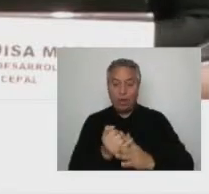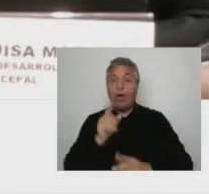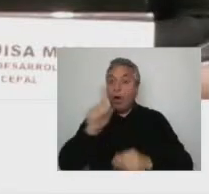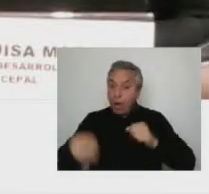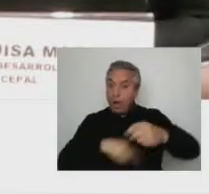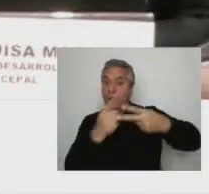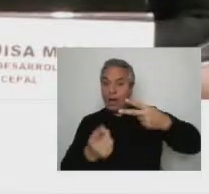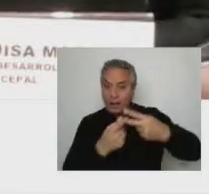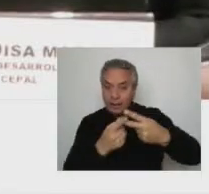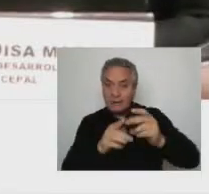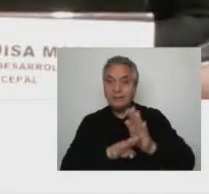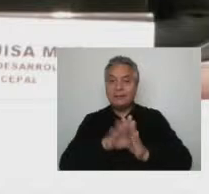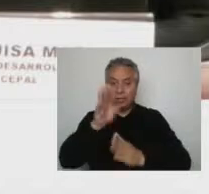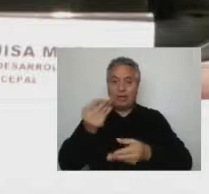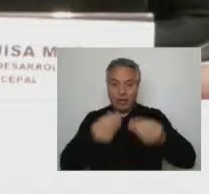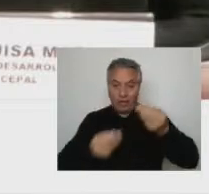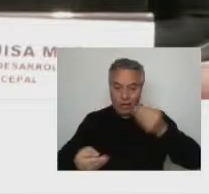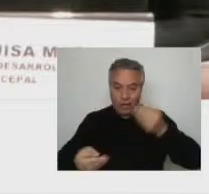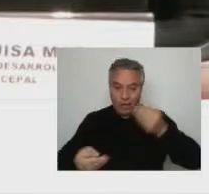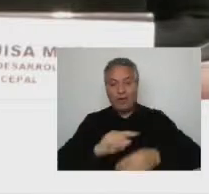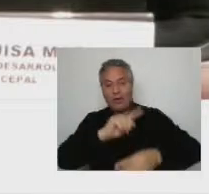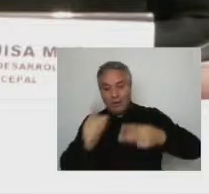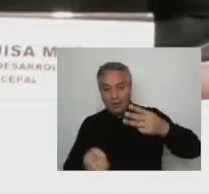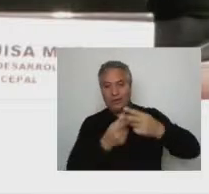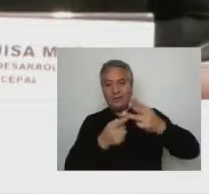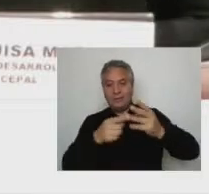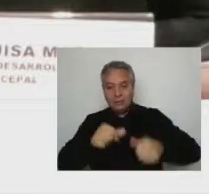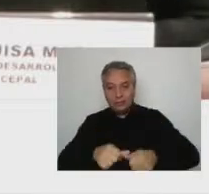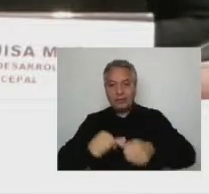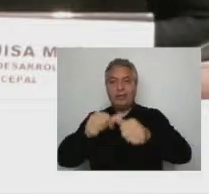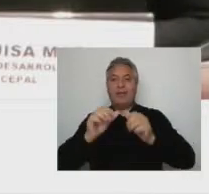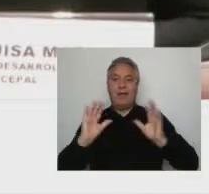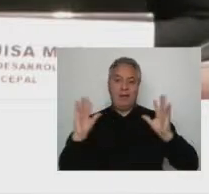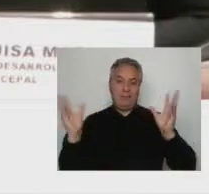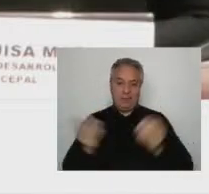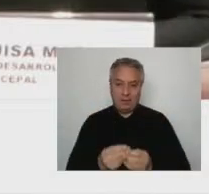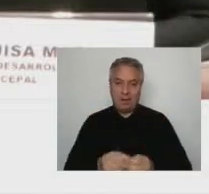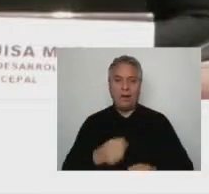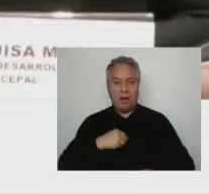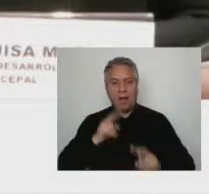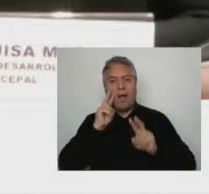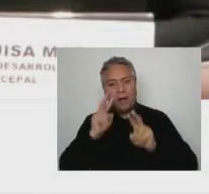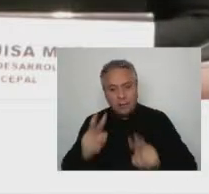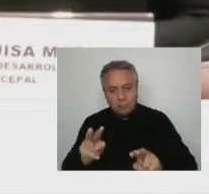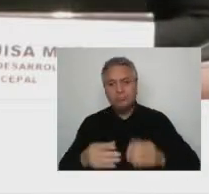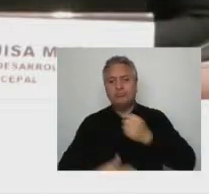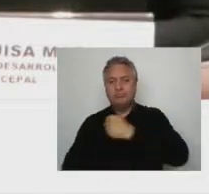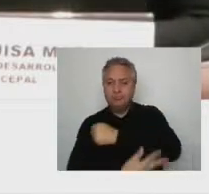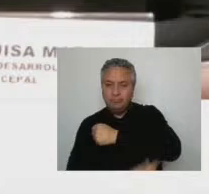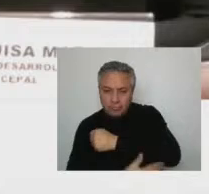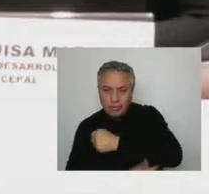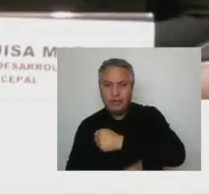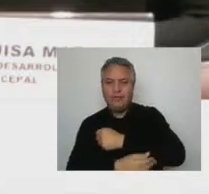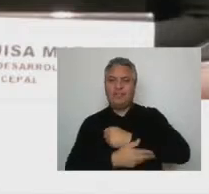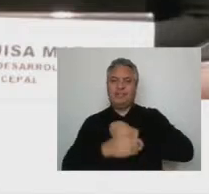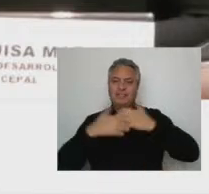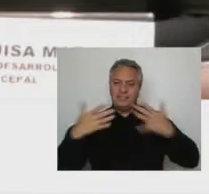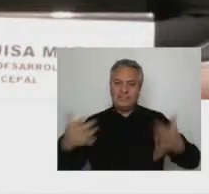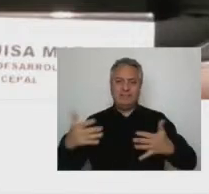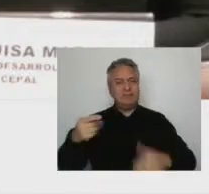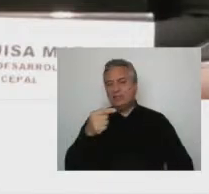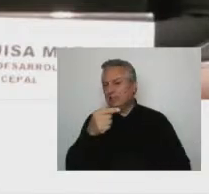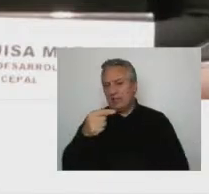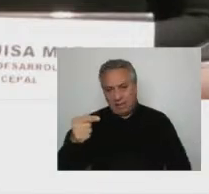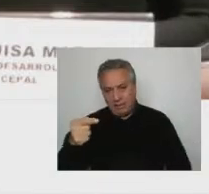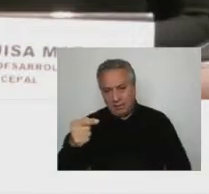environmental sustainability. During the pandemic, we witnessed how the levels of poverty and inequality rose, that there was also